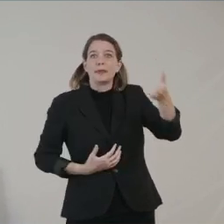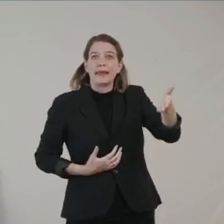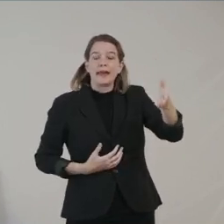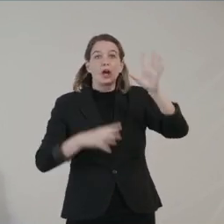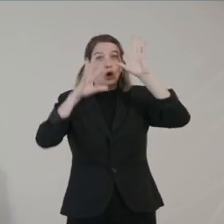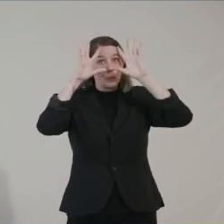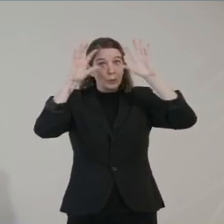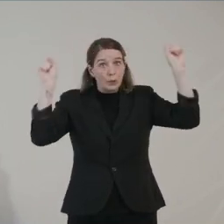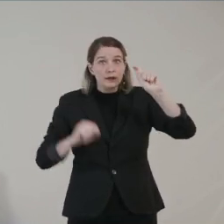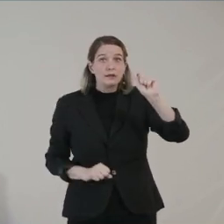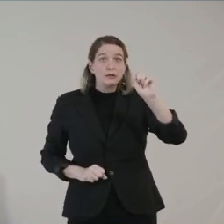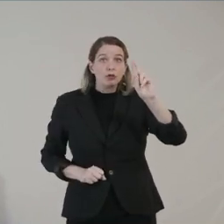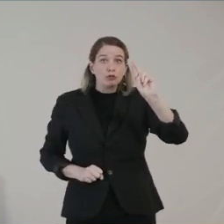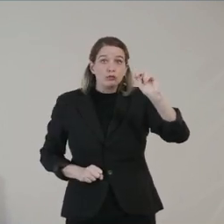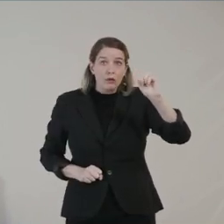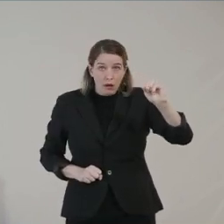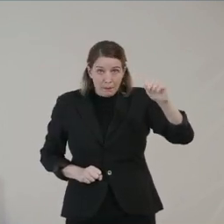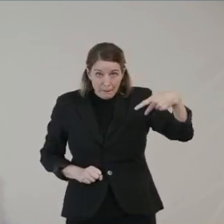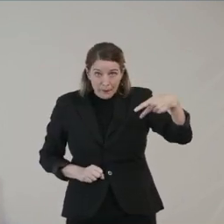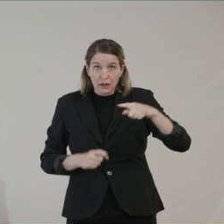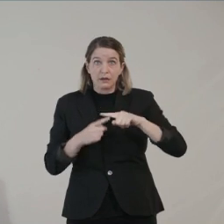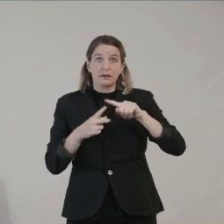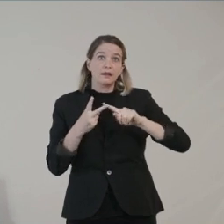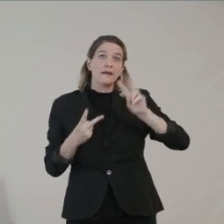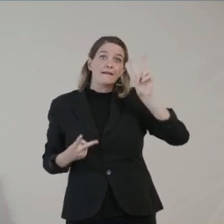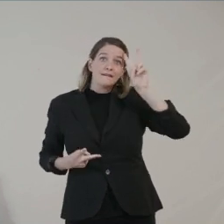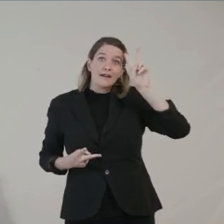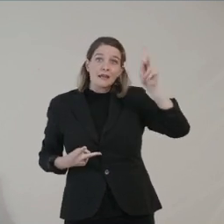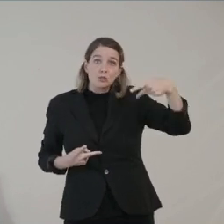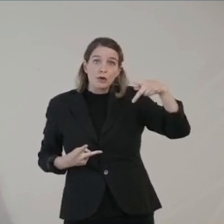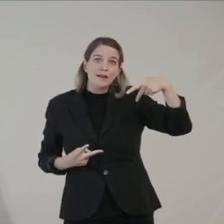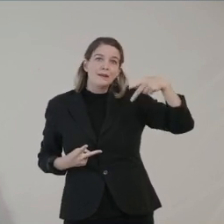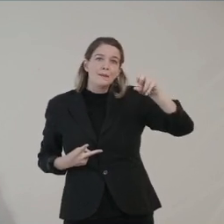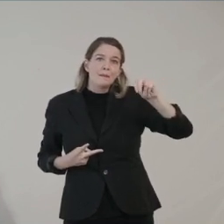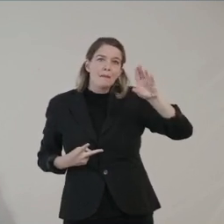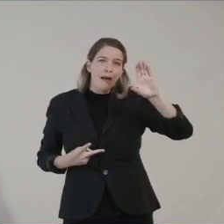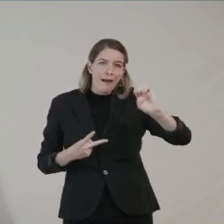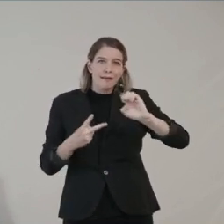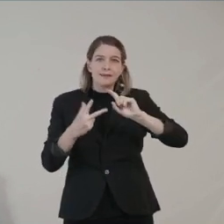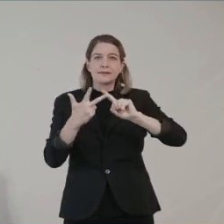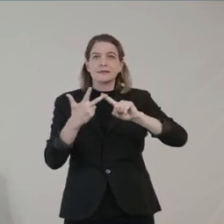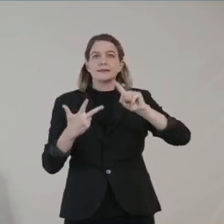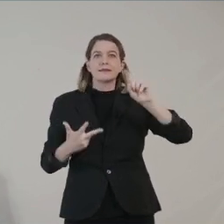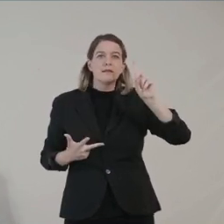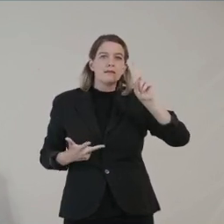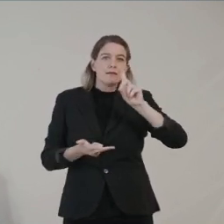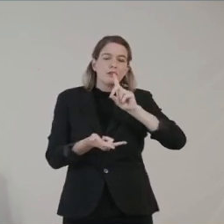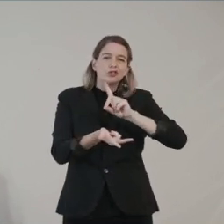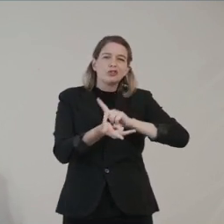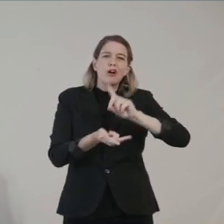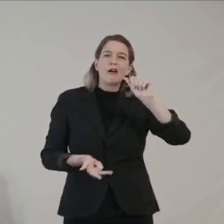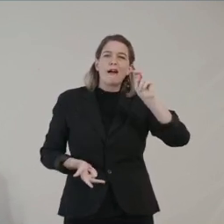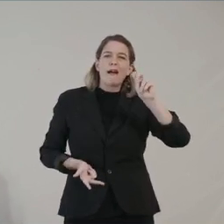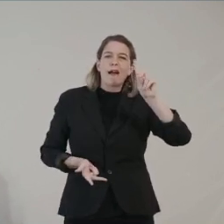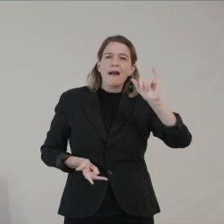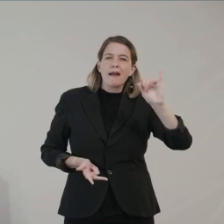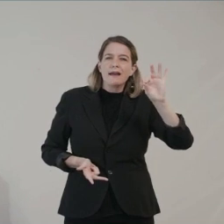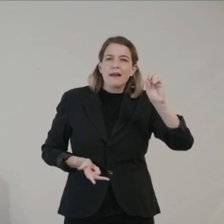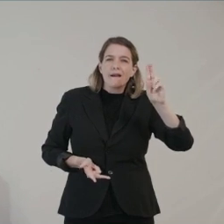Pence, Dr. Deborah Birx, Dr. Anthony Fauci, Secretary Mnuchin,